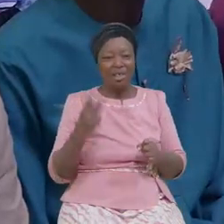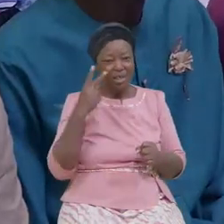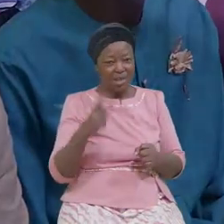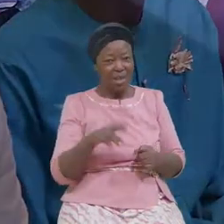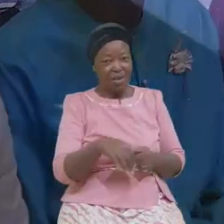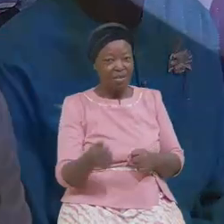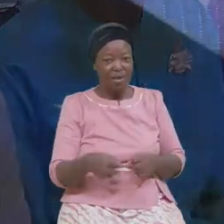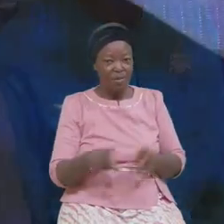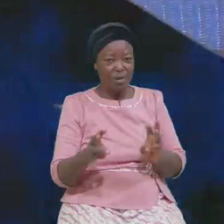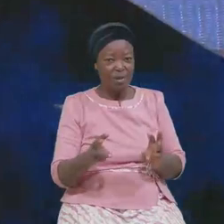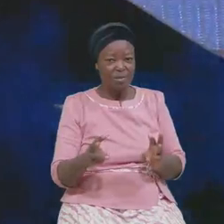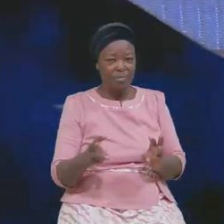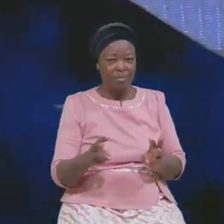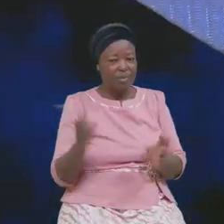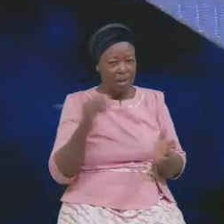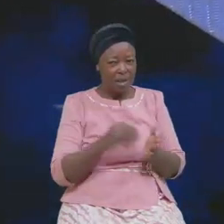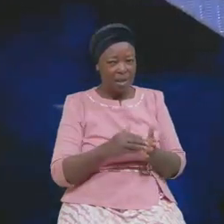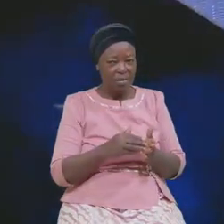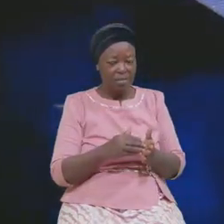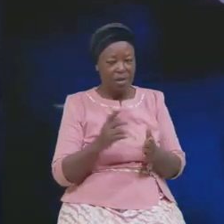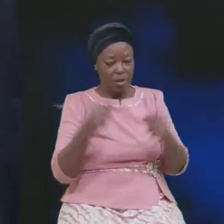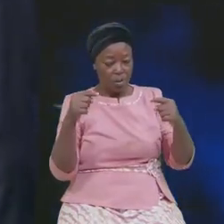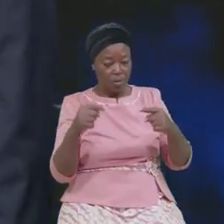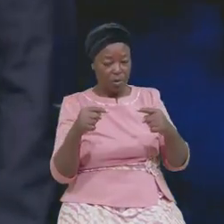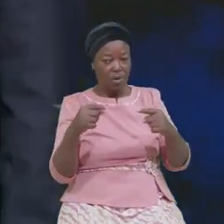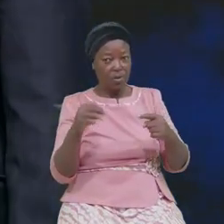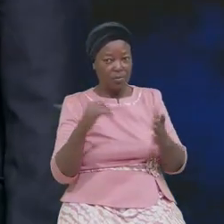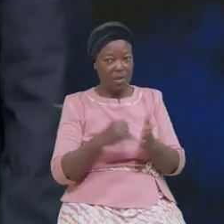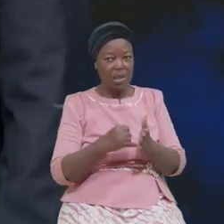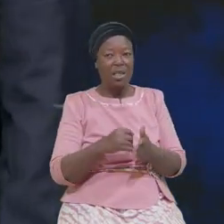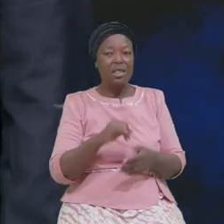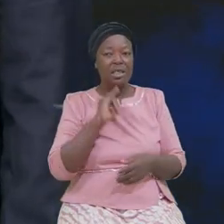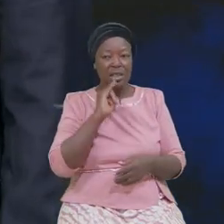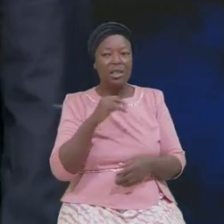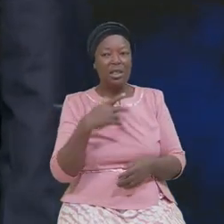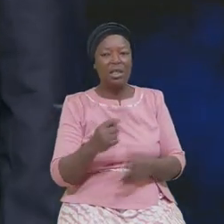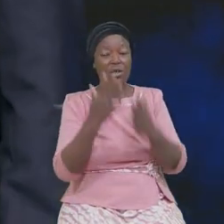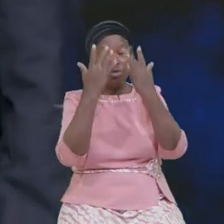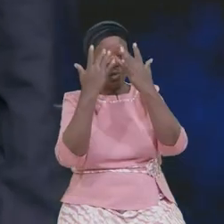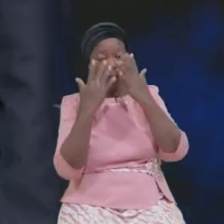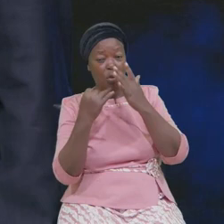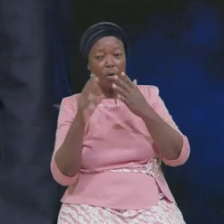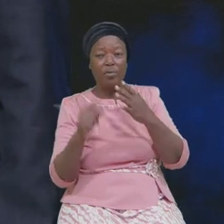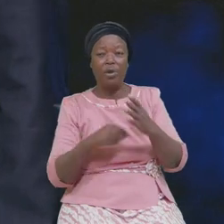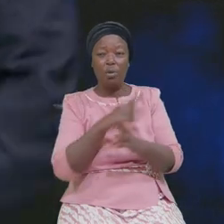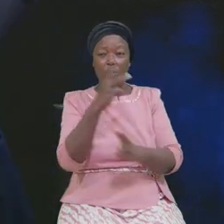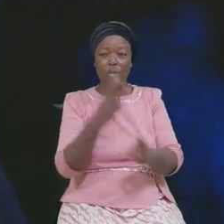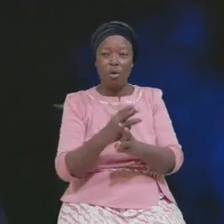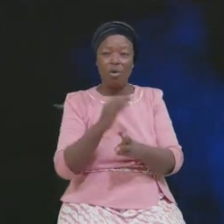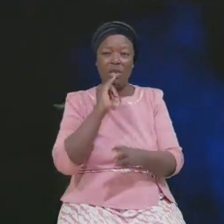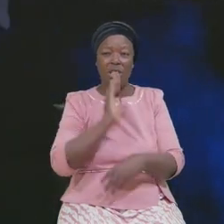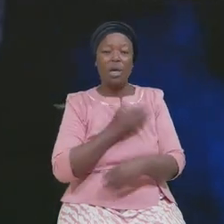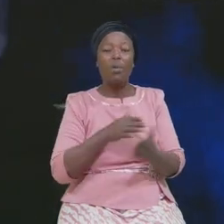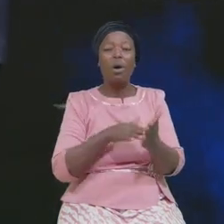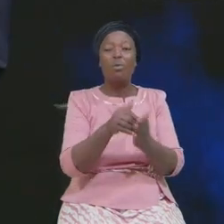of that coin. The sorrow of the world is our weakness. When you